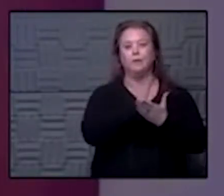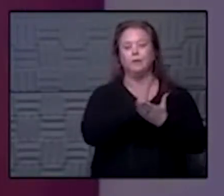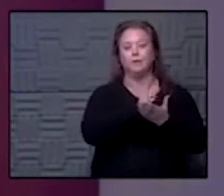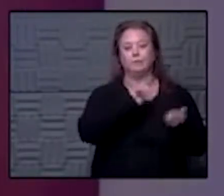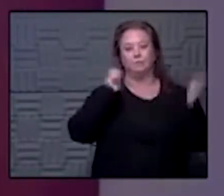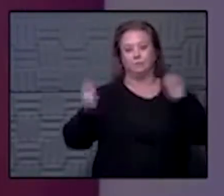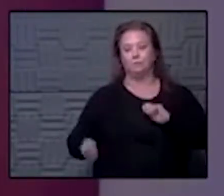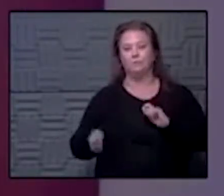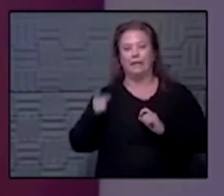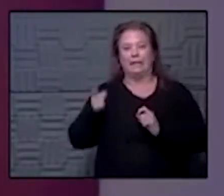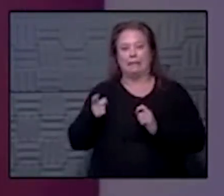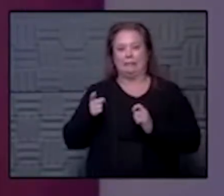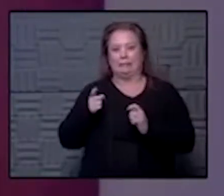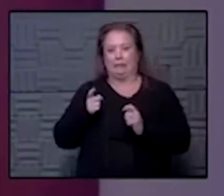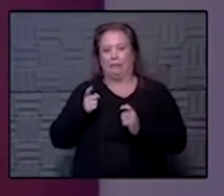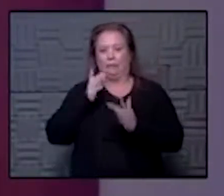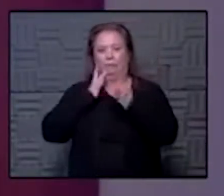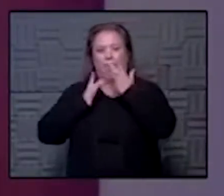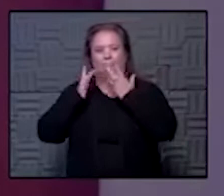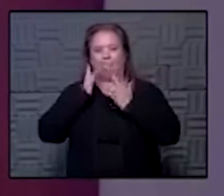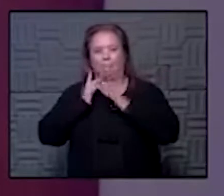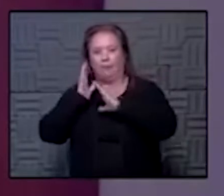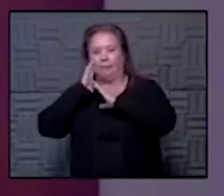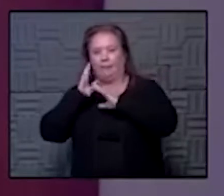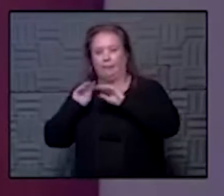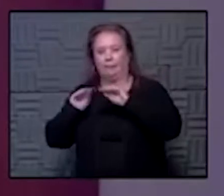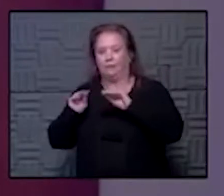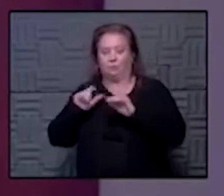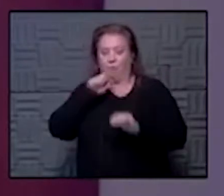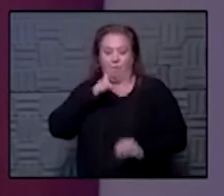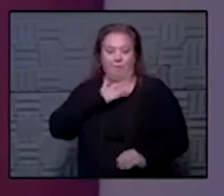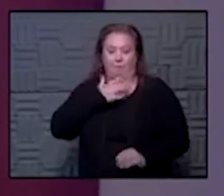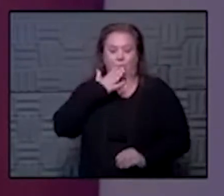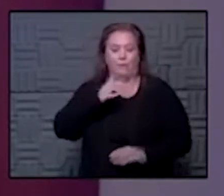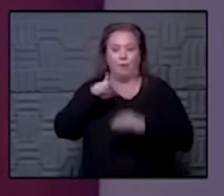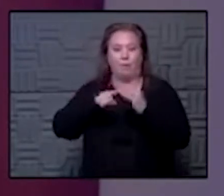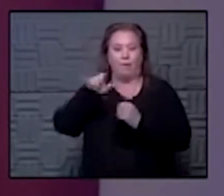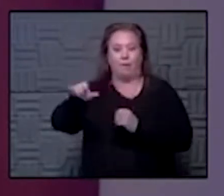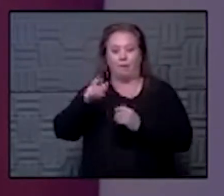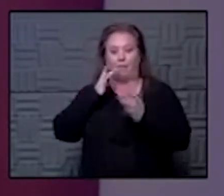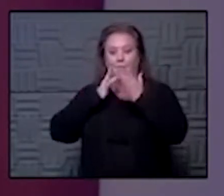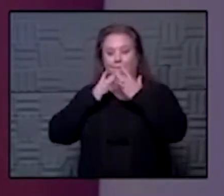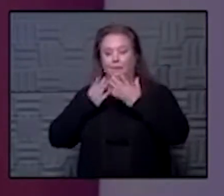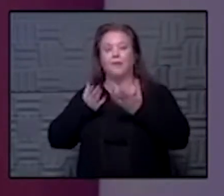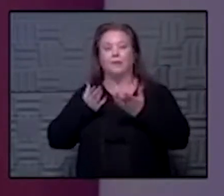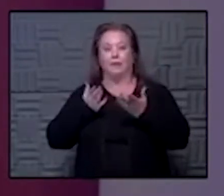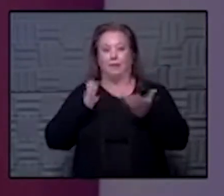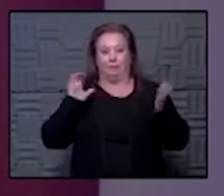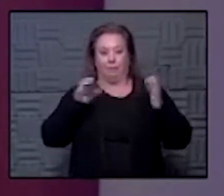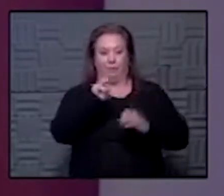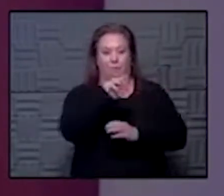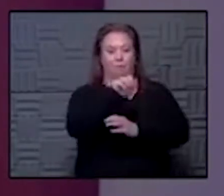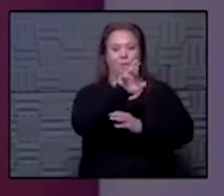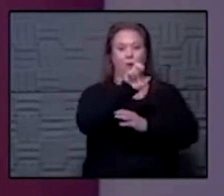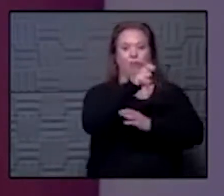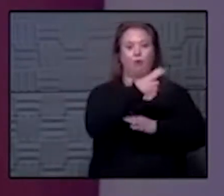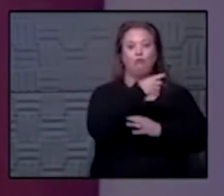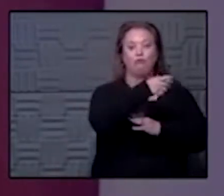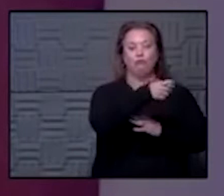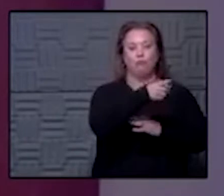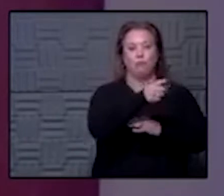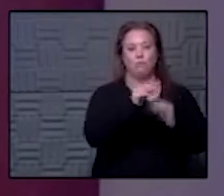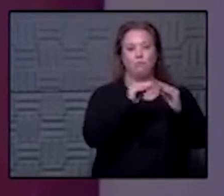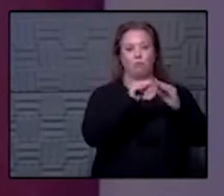about it. This is rationing of care, and we don't feel good about that. And the rationing care we did back in March was